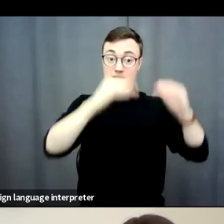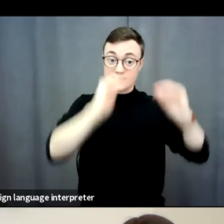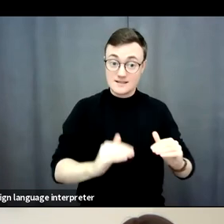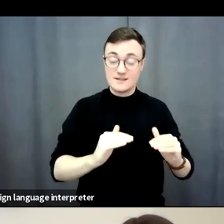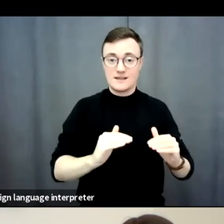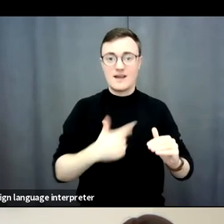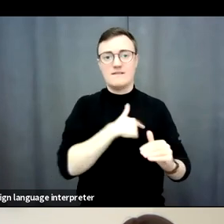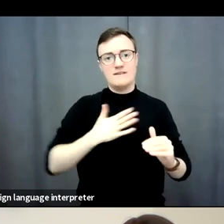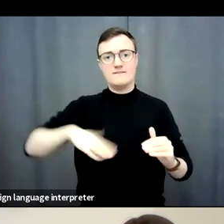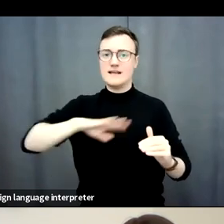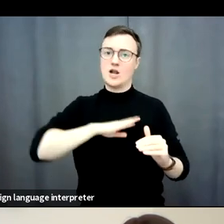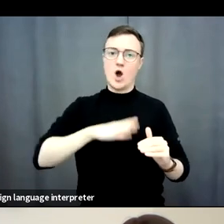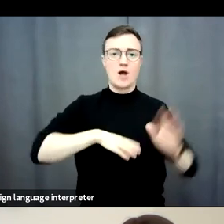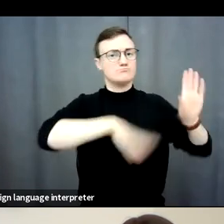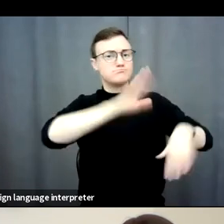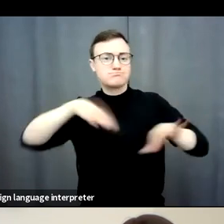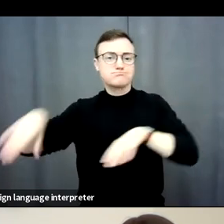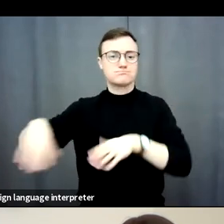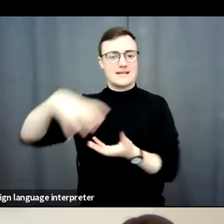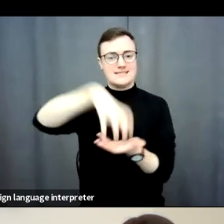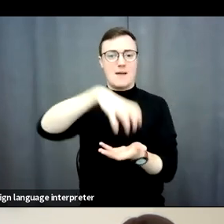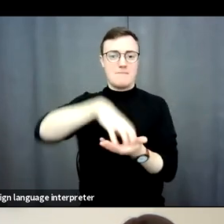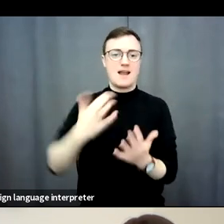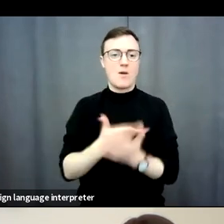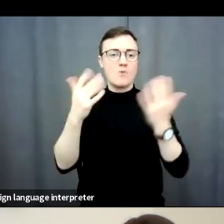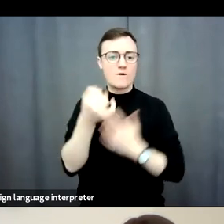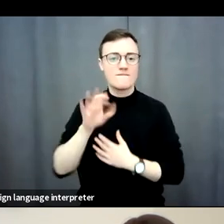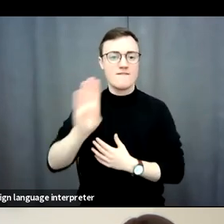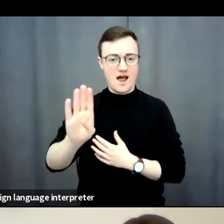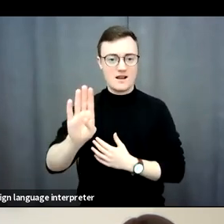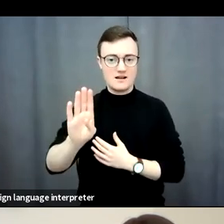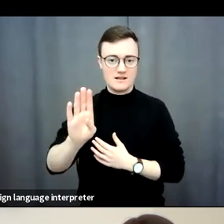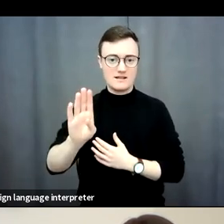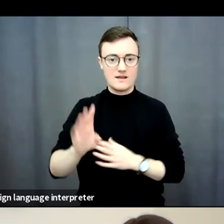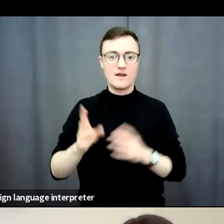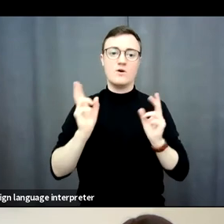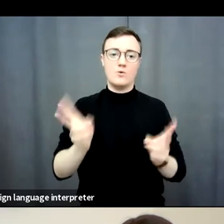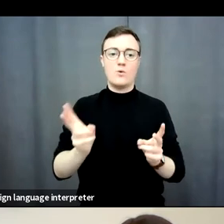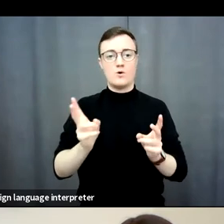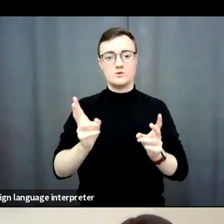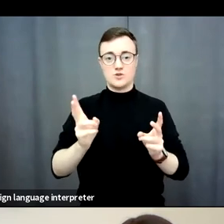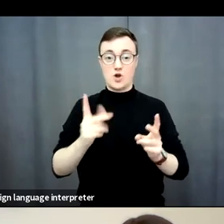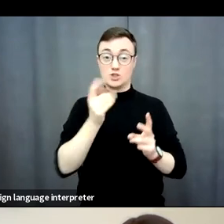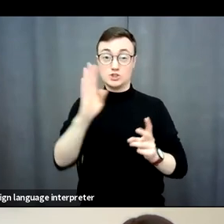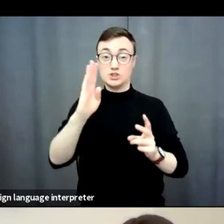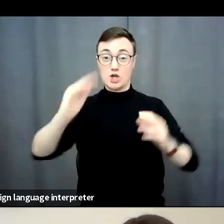a diverse society, and actively contribute to increased gender and